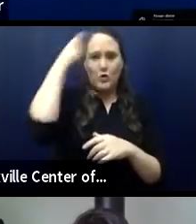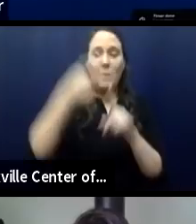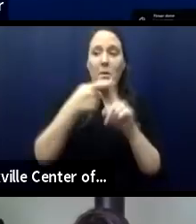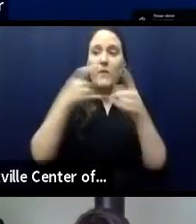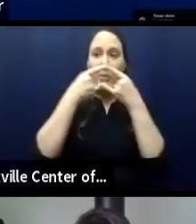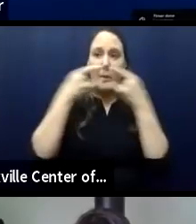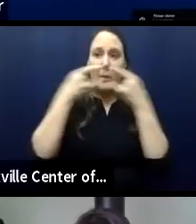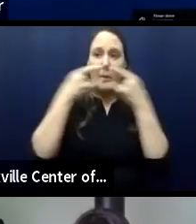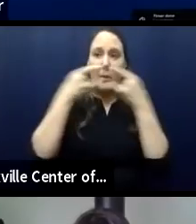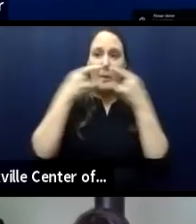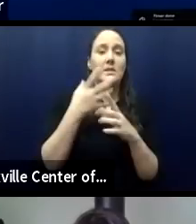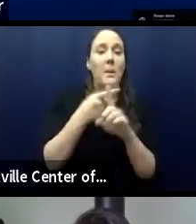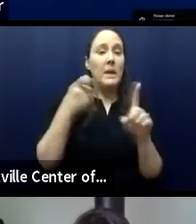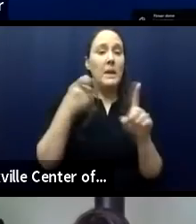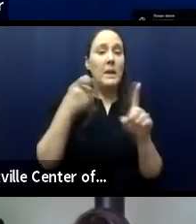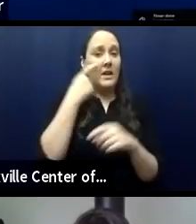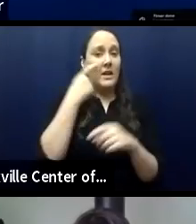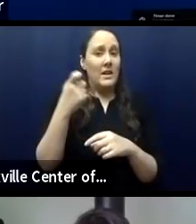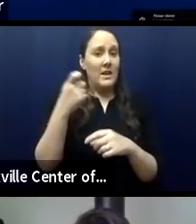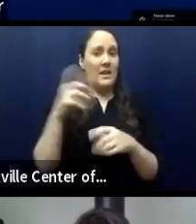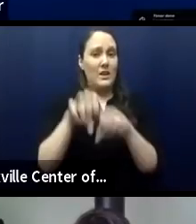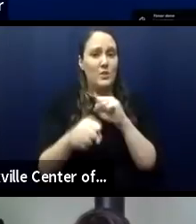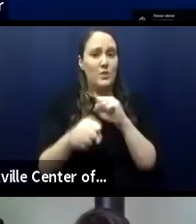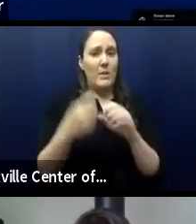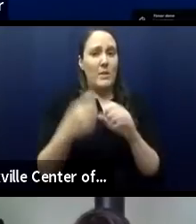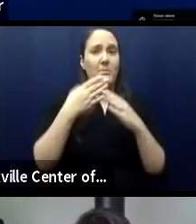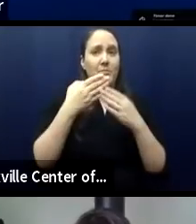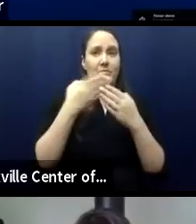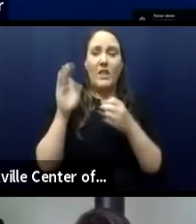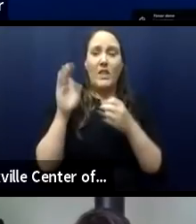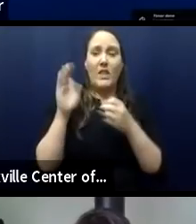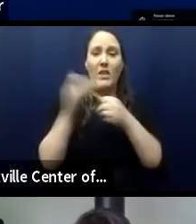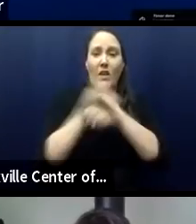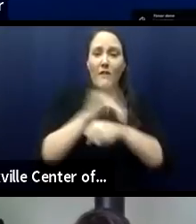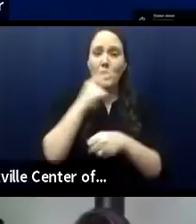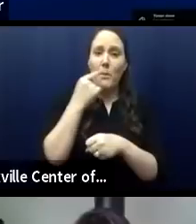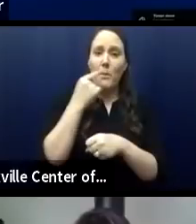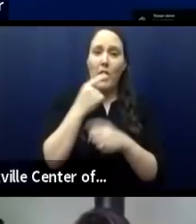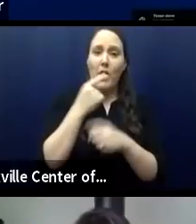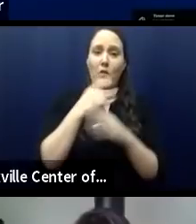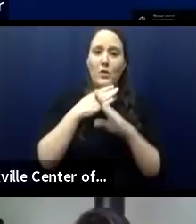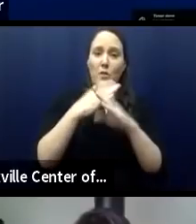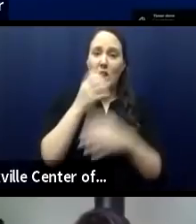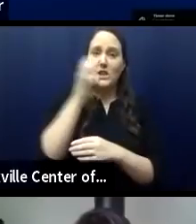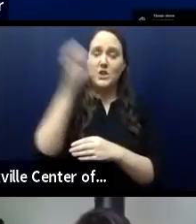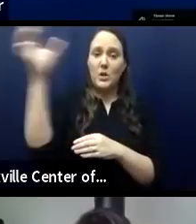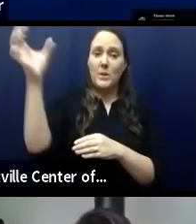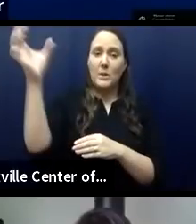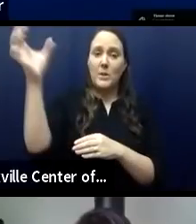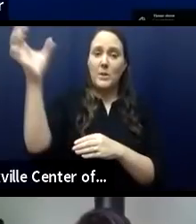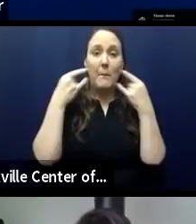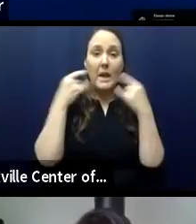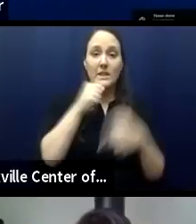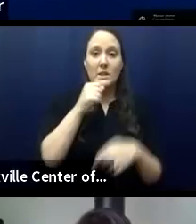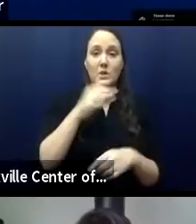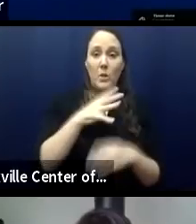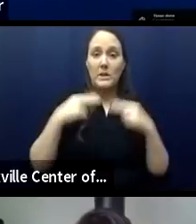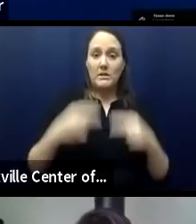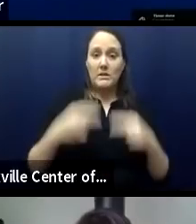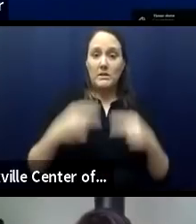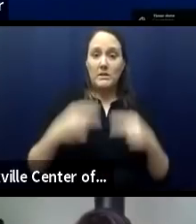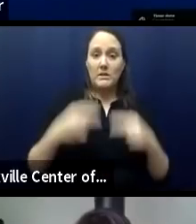faces during the acts of violence to prevent screaming. Mandatory masking is a women's health issue, and it's further exploiting the harm